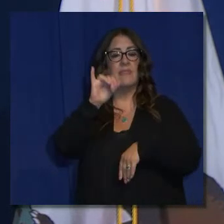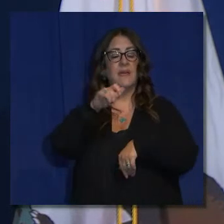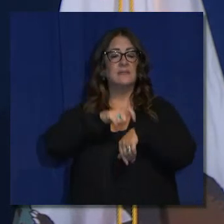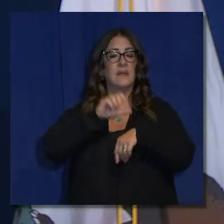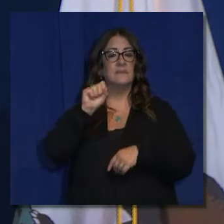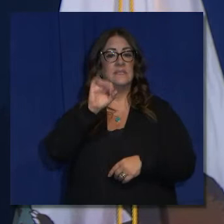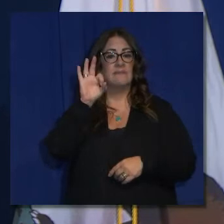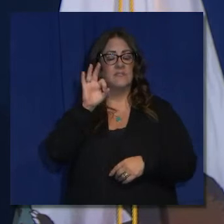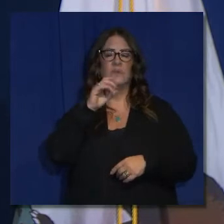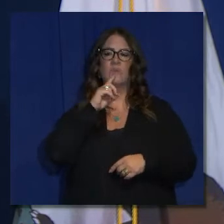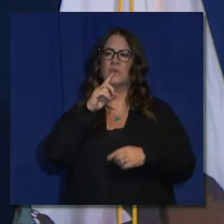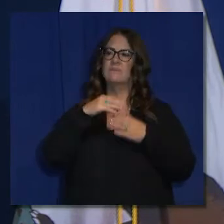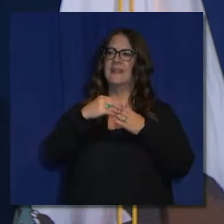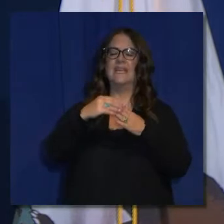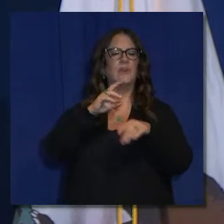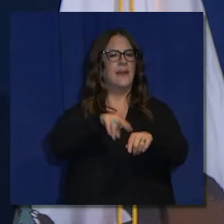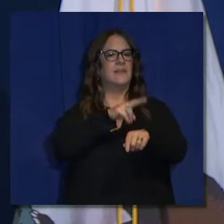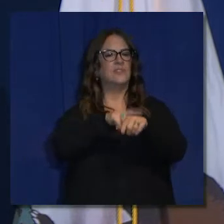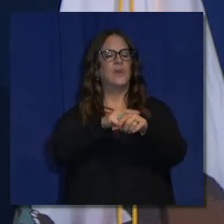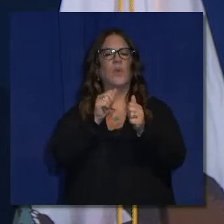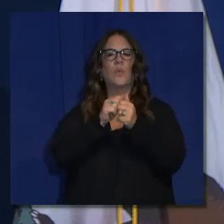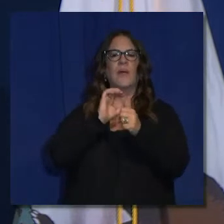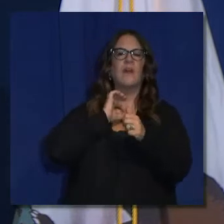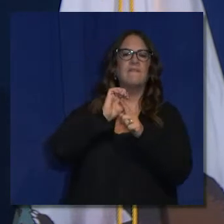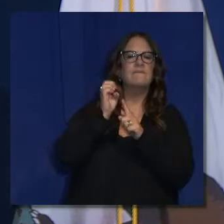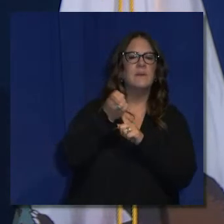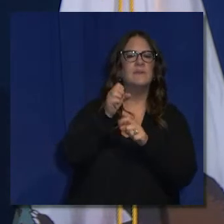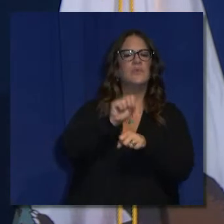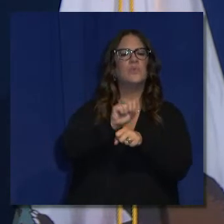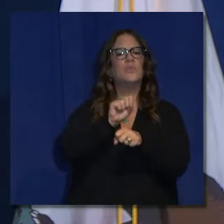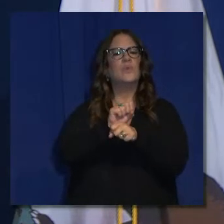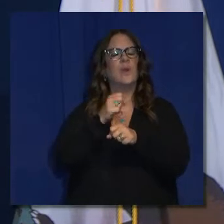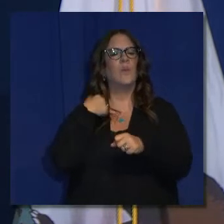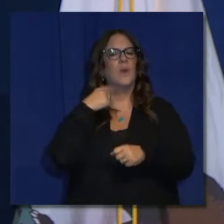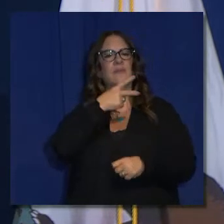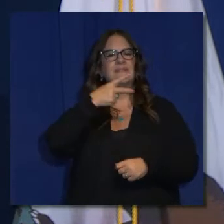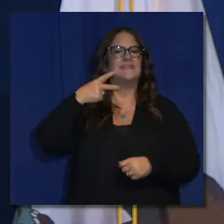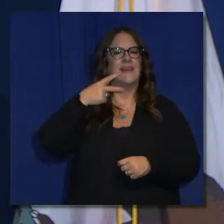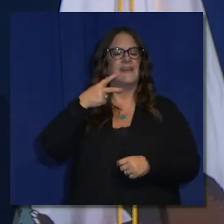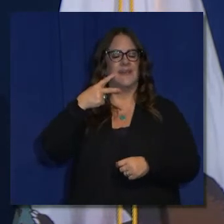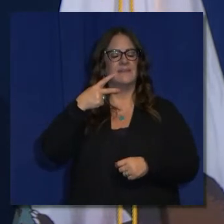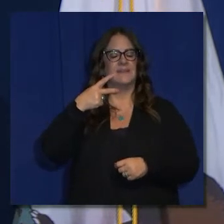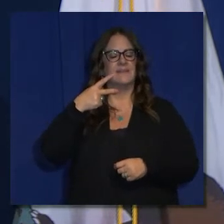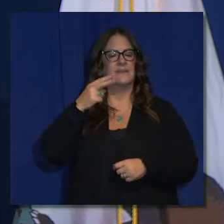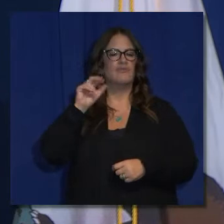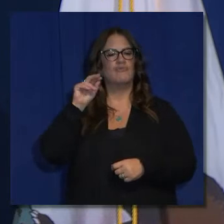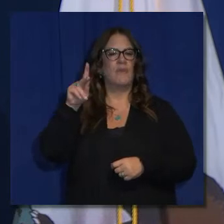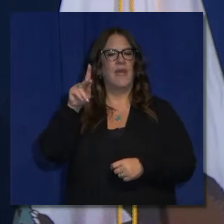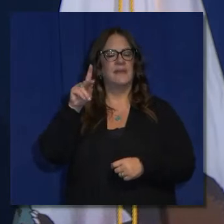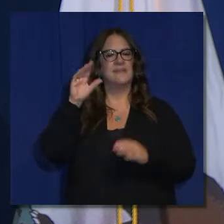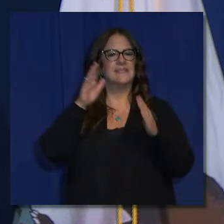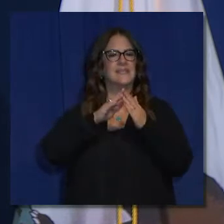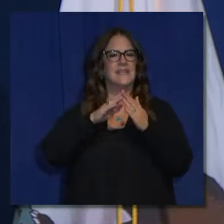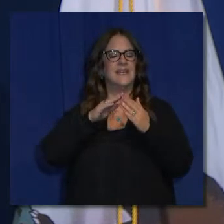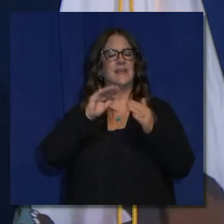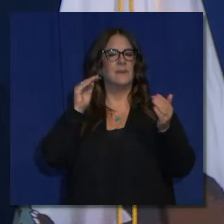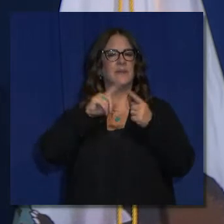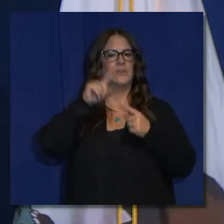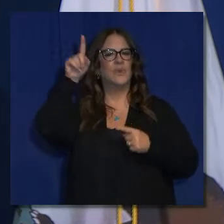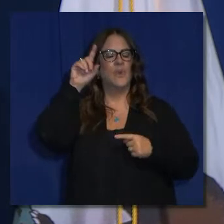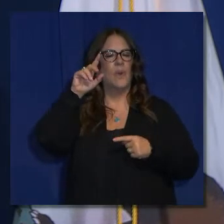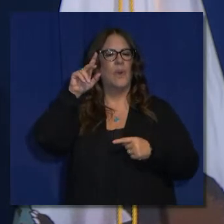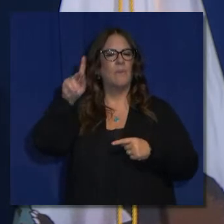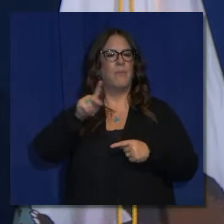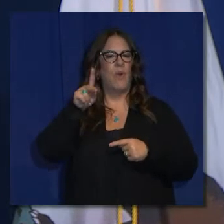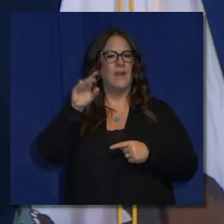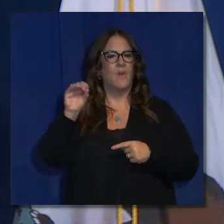a leader nationally in terms of its environmental work, but we always were the second-ranked city to Portland, Oregon, because they had the bike